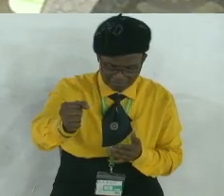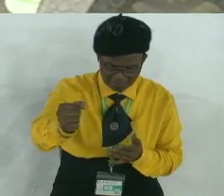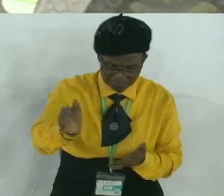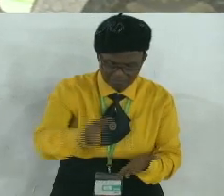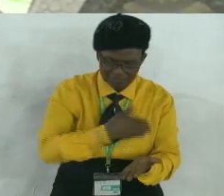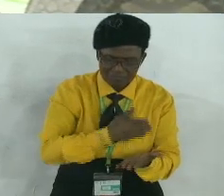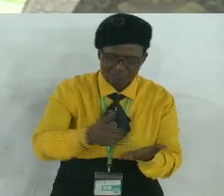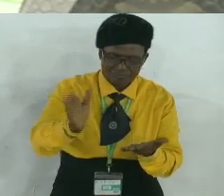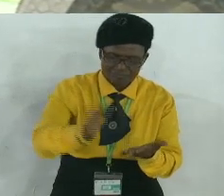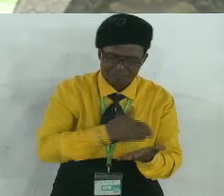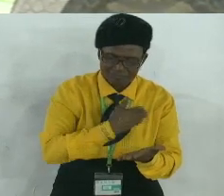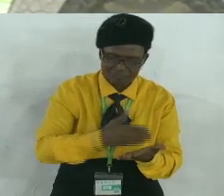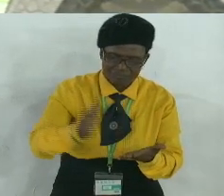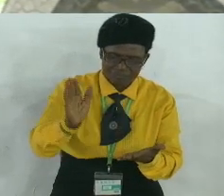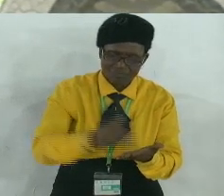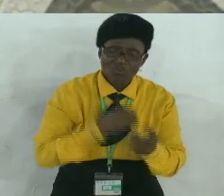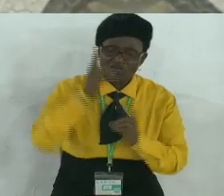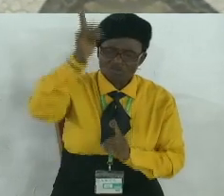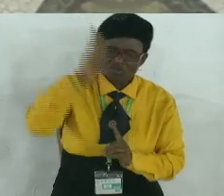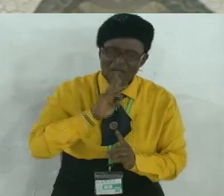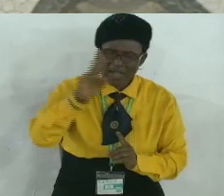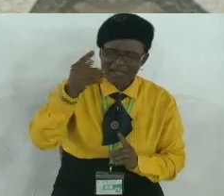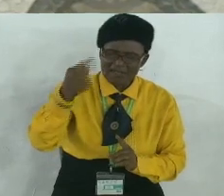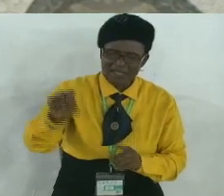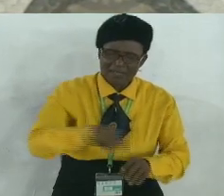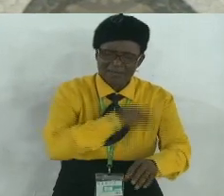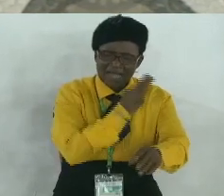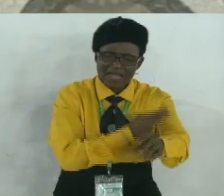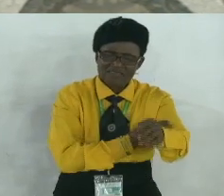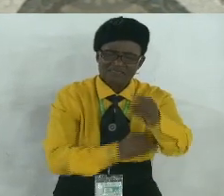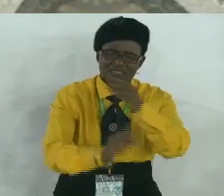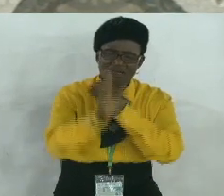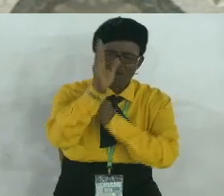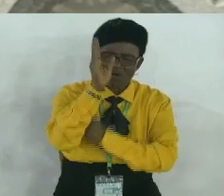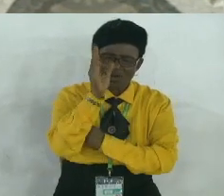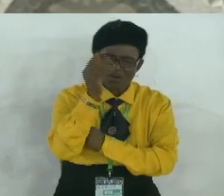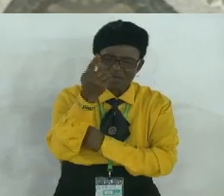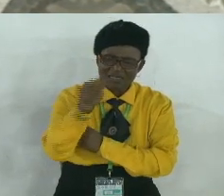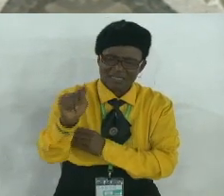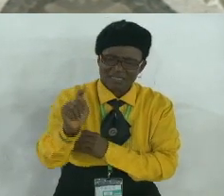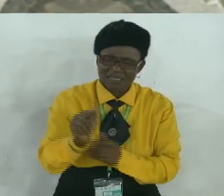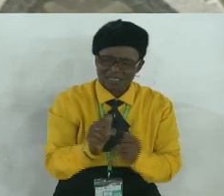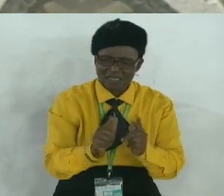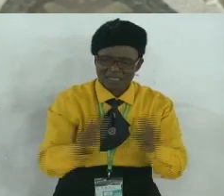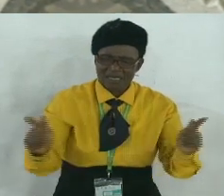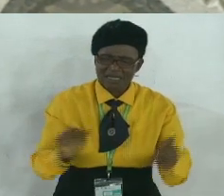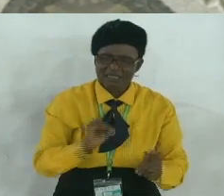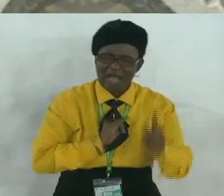You are the mighty God, the great I am.